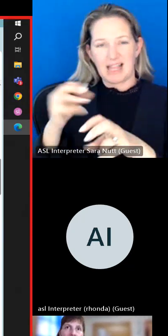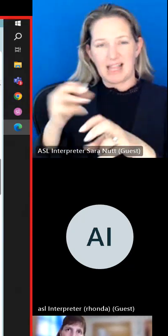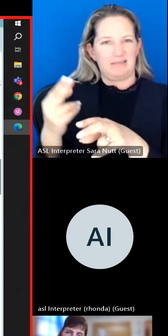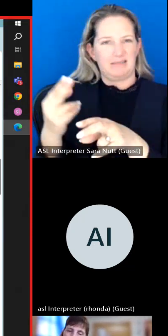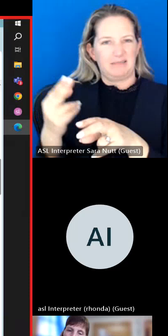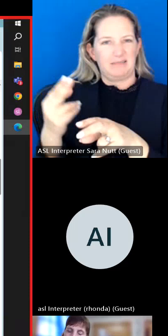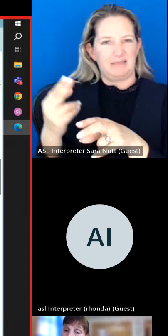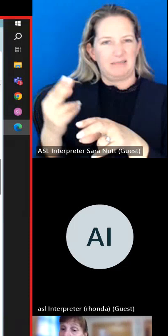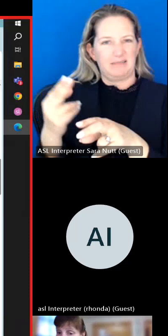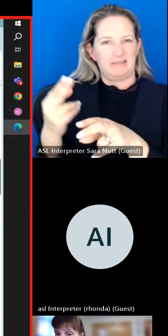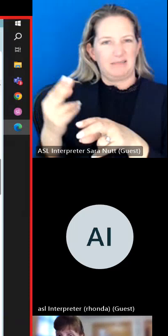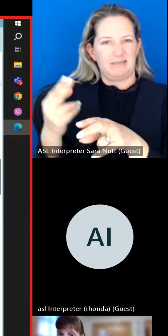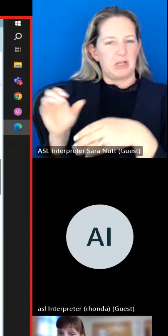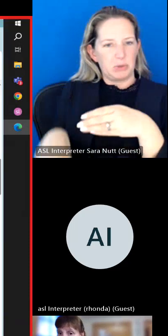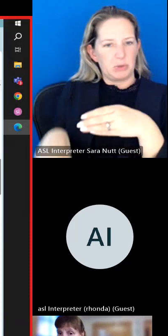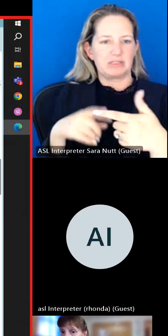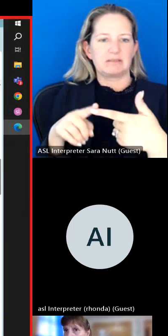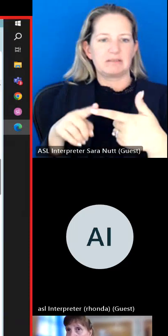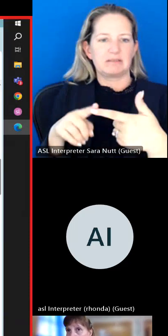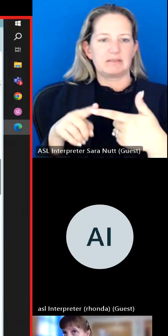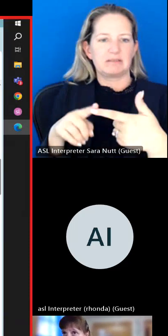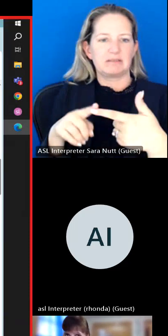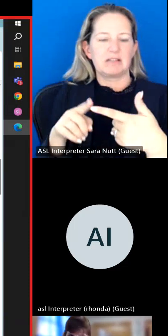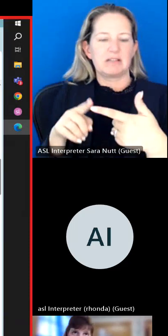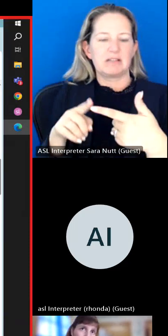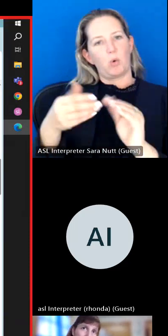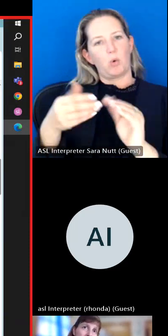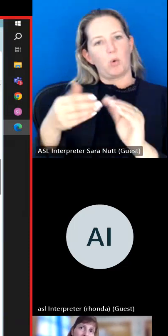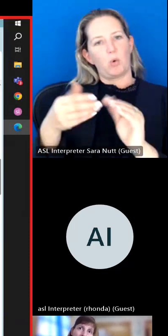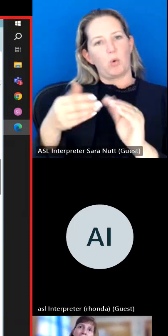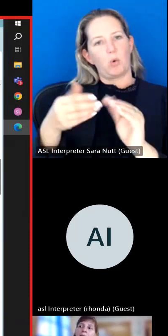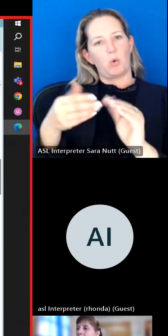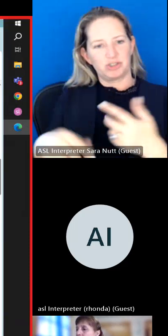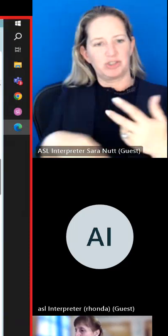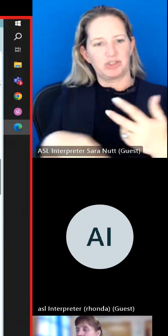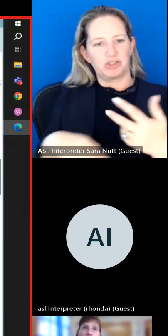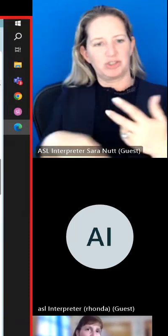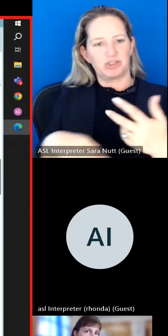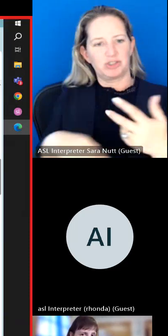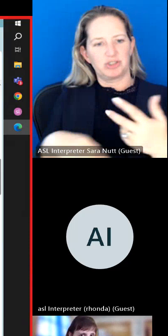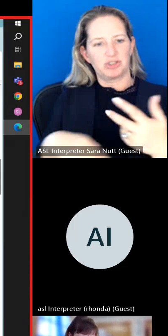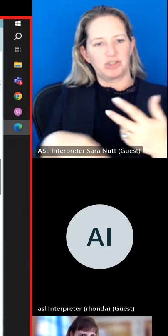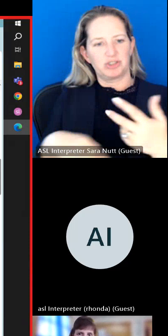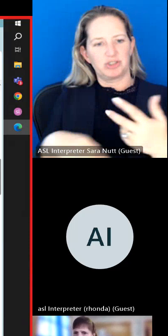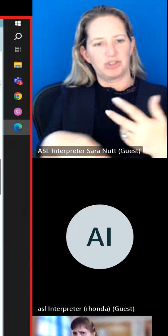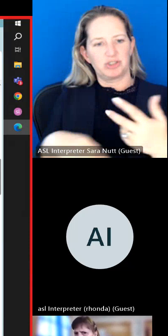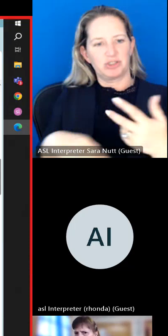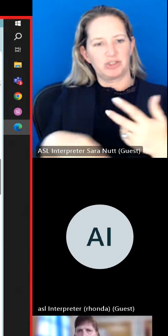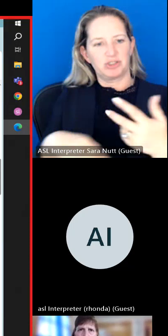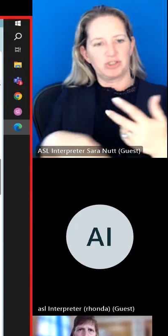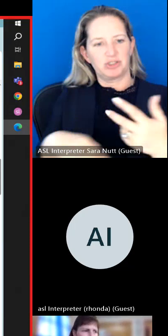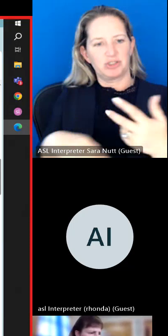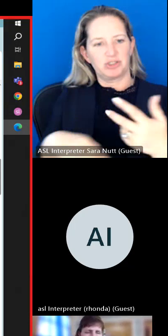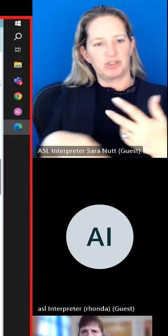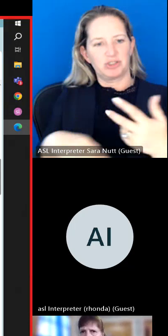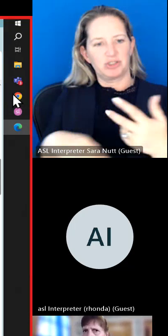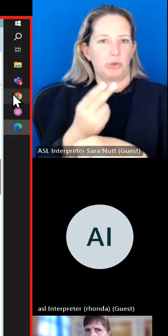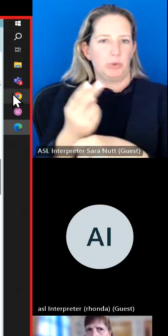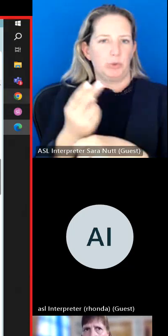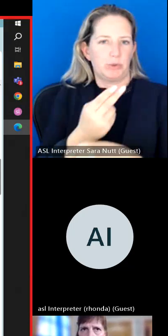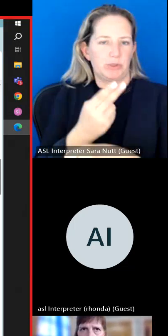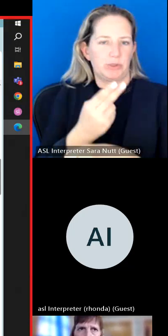your story, and a list of the data visualizations you want to do. And someone had asked earlier, that was